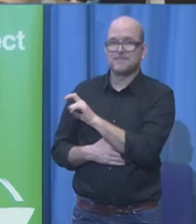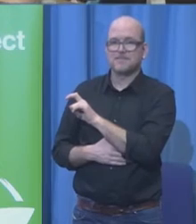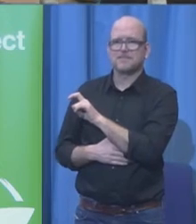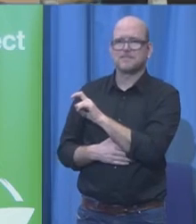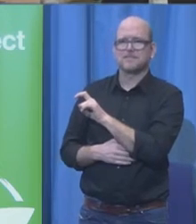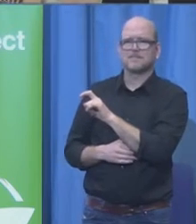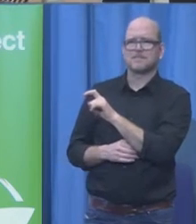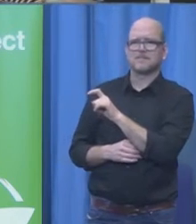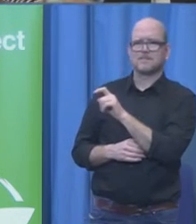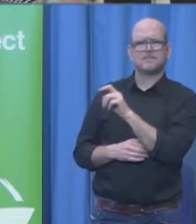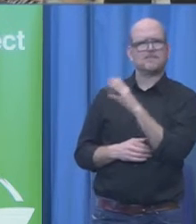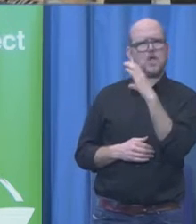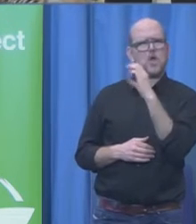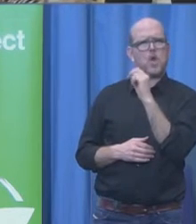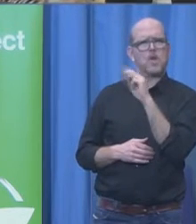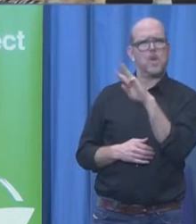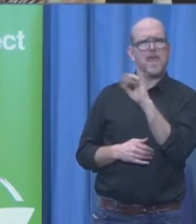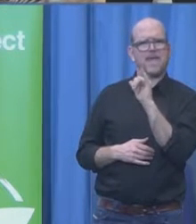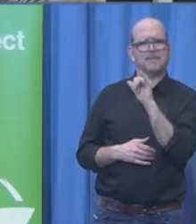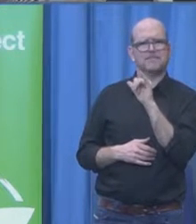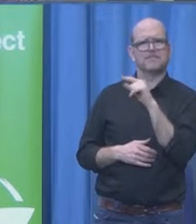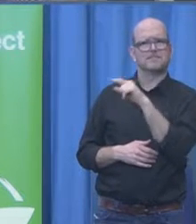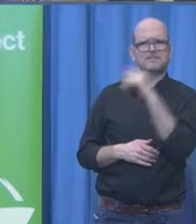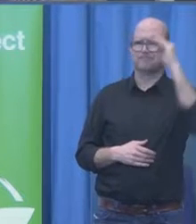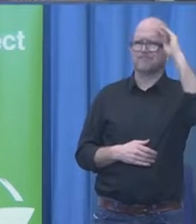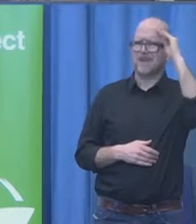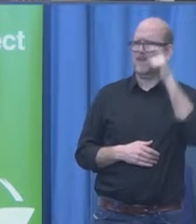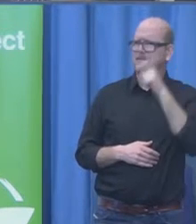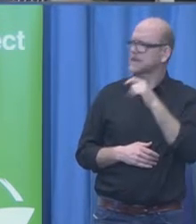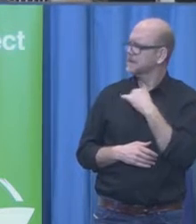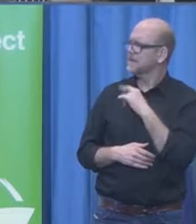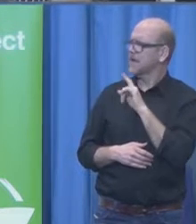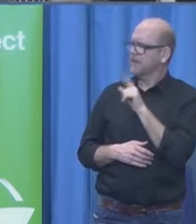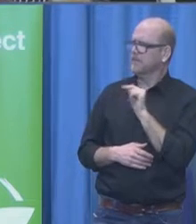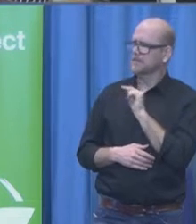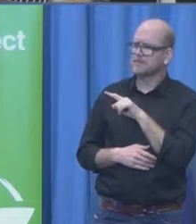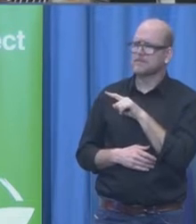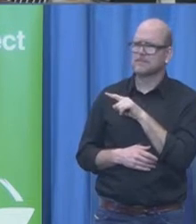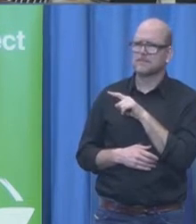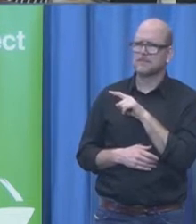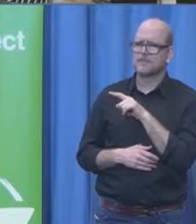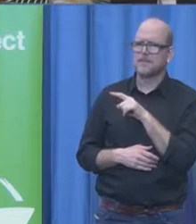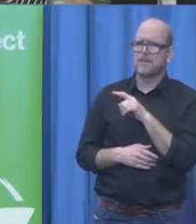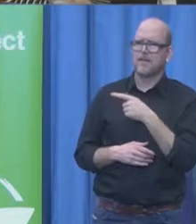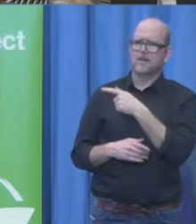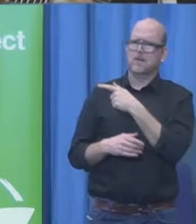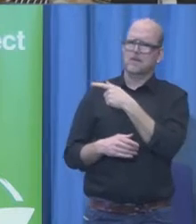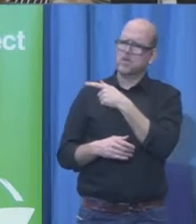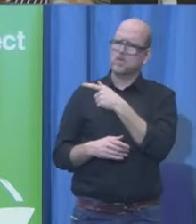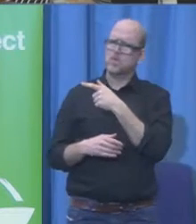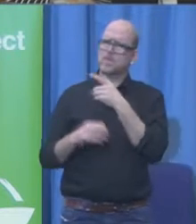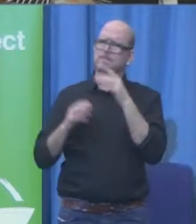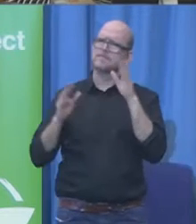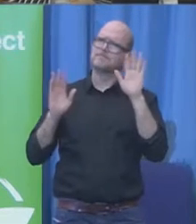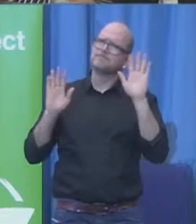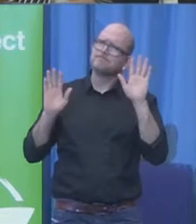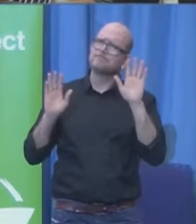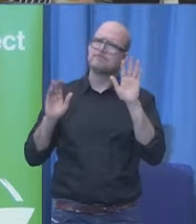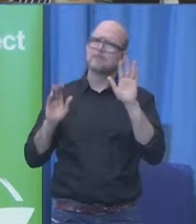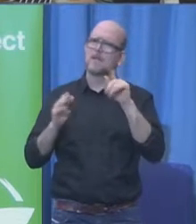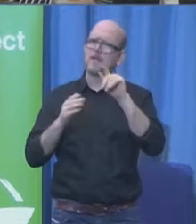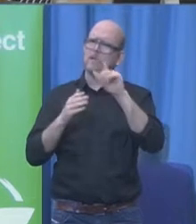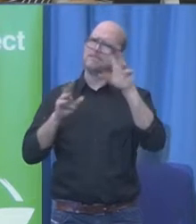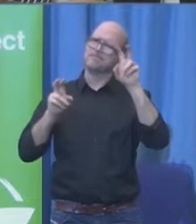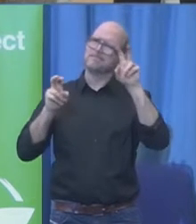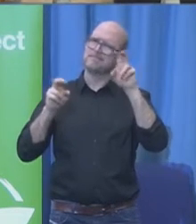Huami. So you have been elected to the parliament, to the national